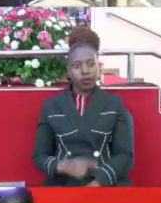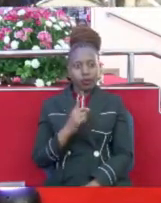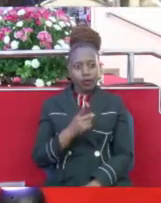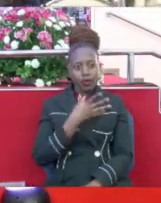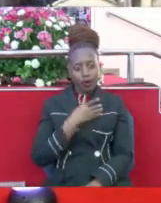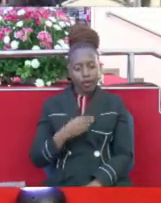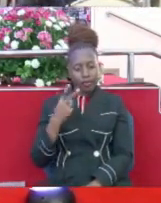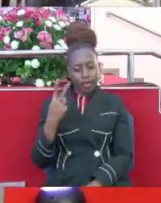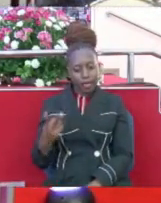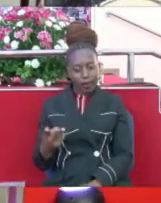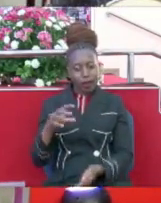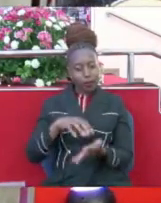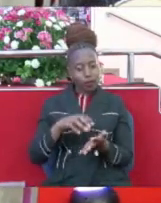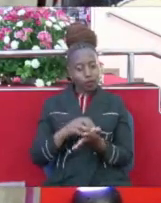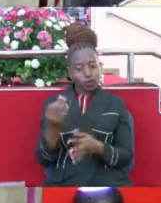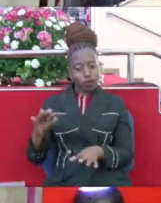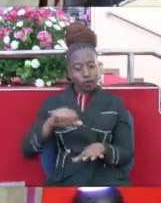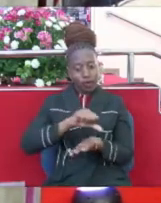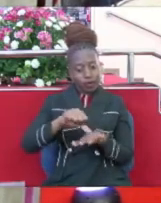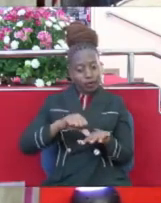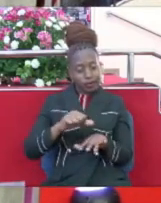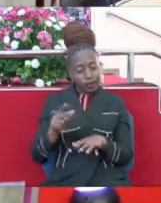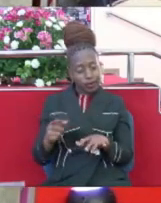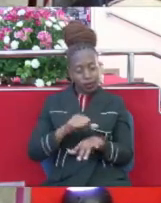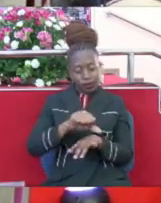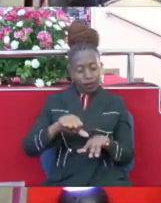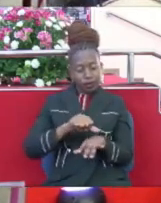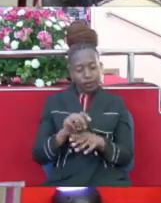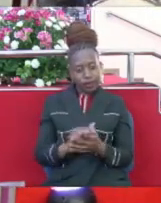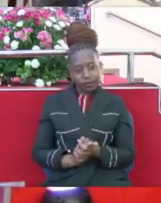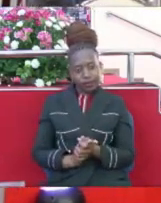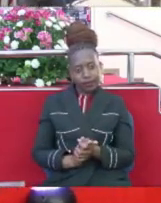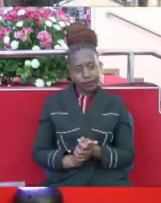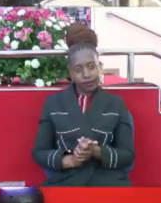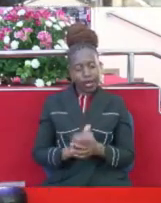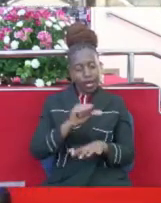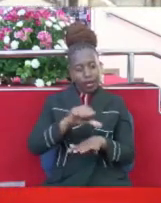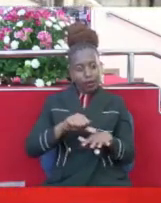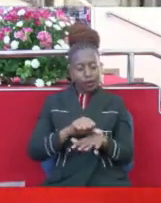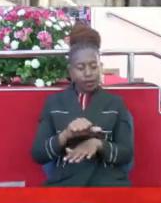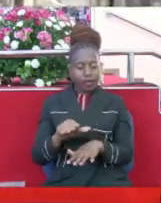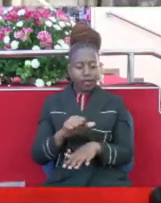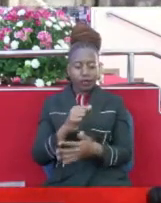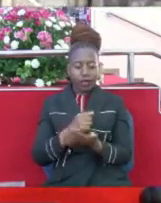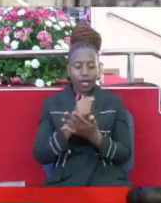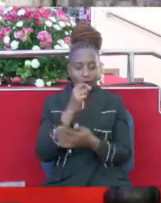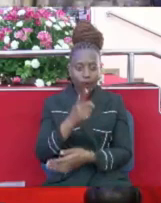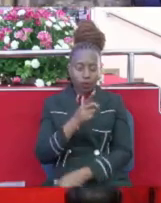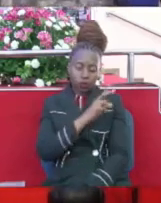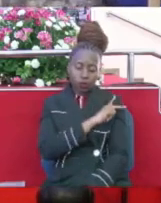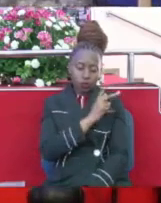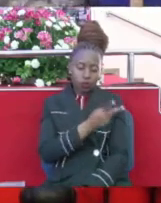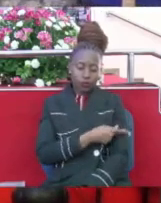Je, ungetaka mgao mara dufu wa mafuta? An anointing that will help you take ground. Mafuta ambayo yatakuweza ukaweza kutamaraki. An anointing